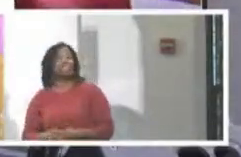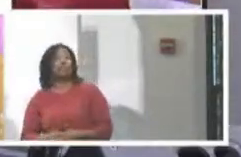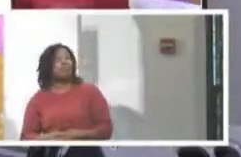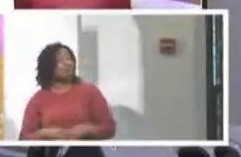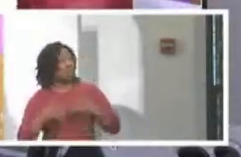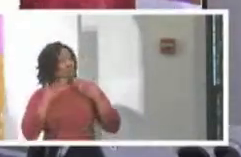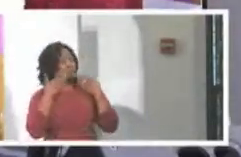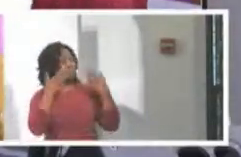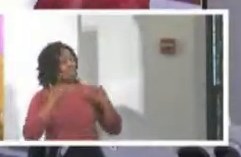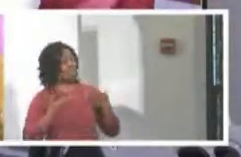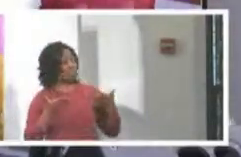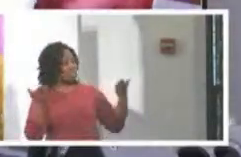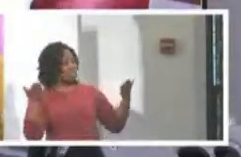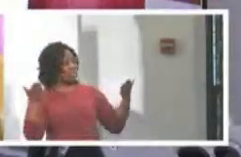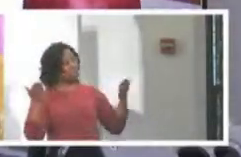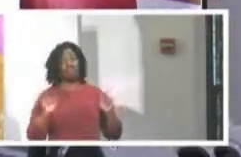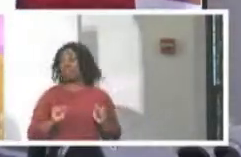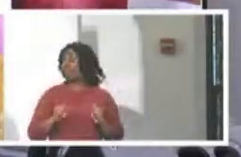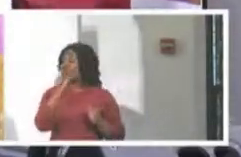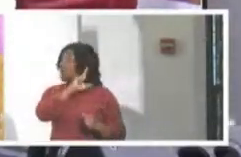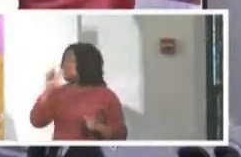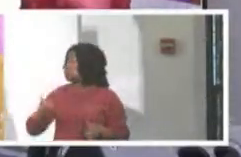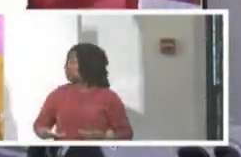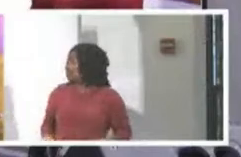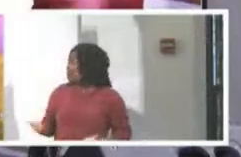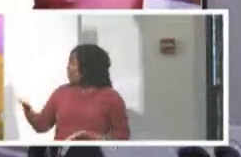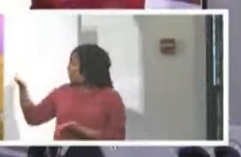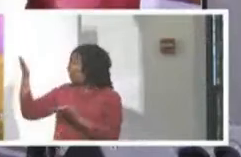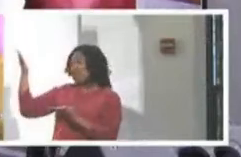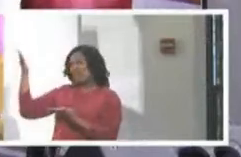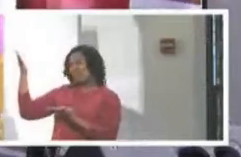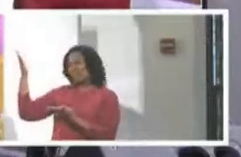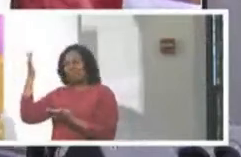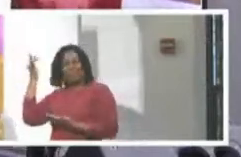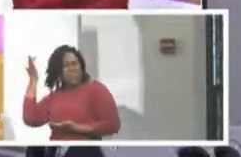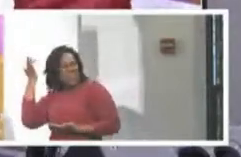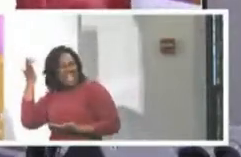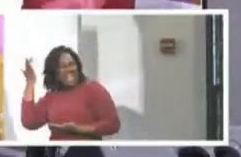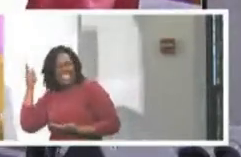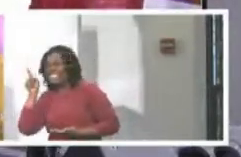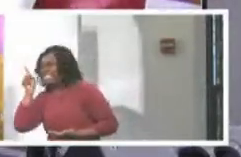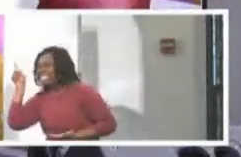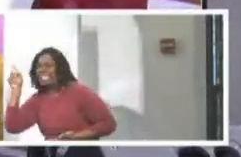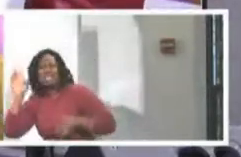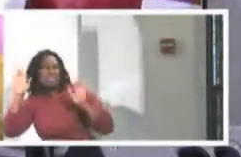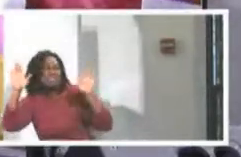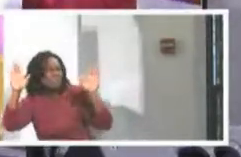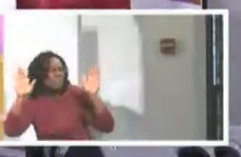Oh,